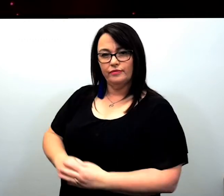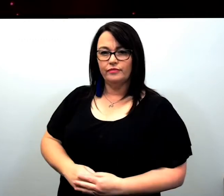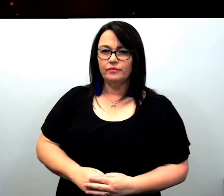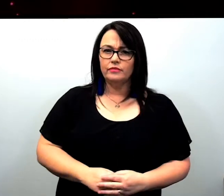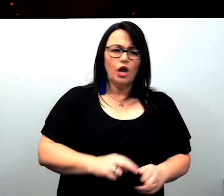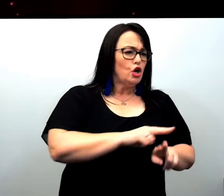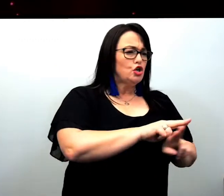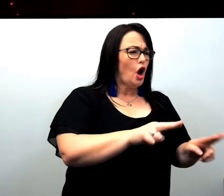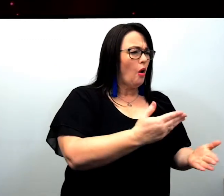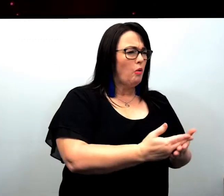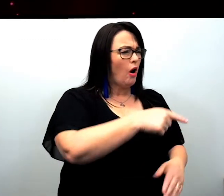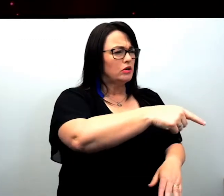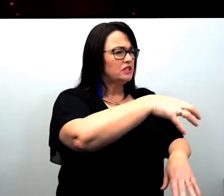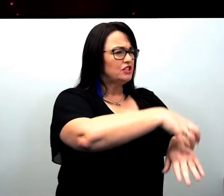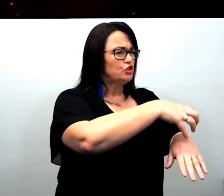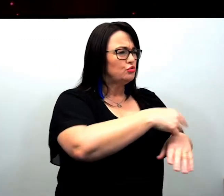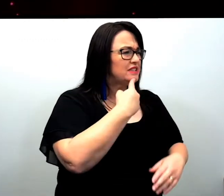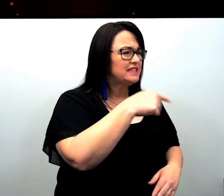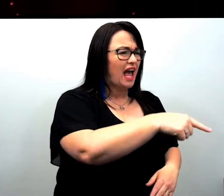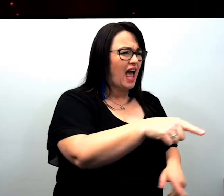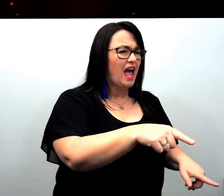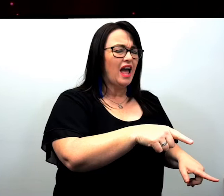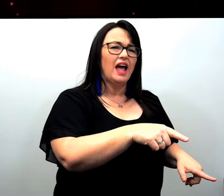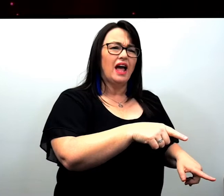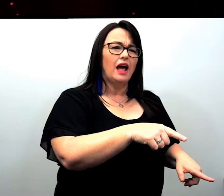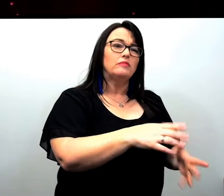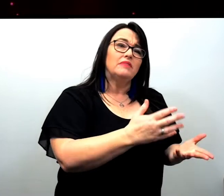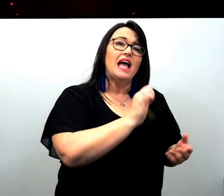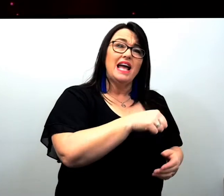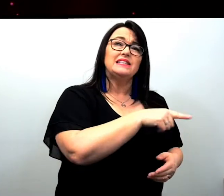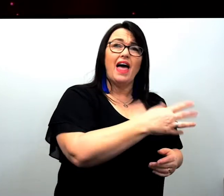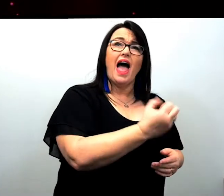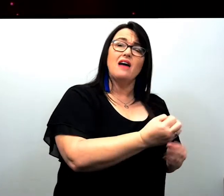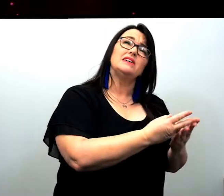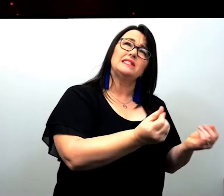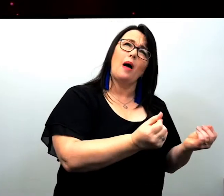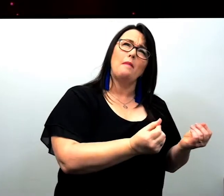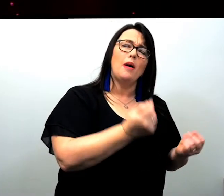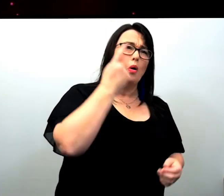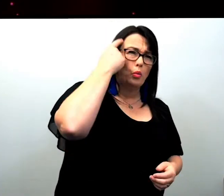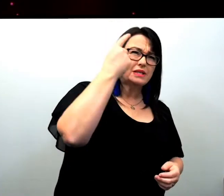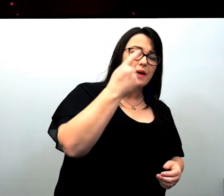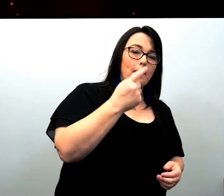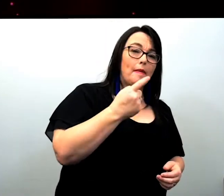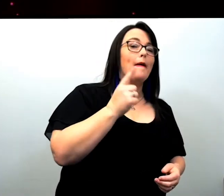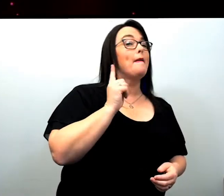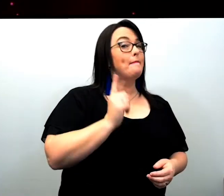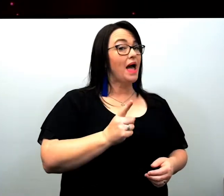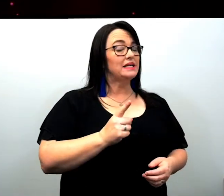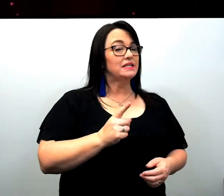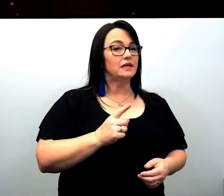institutions will say. Yes, we have wisdom with all that, but we base our life on the Word of God